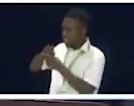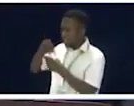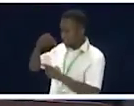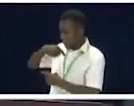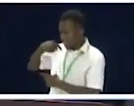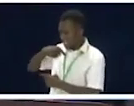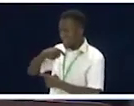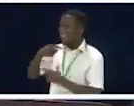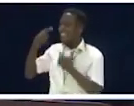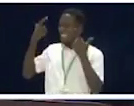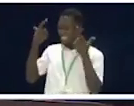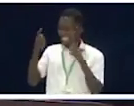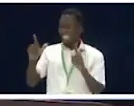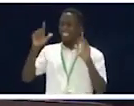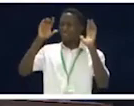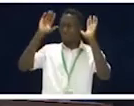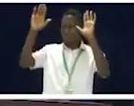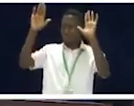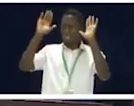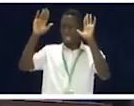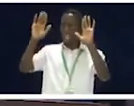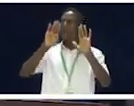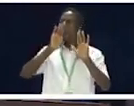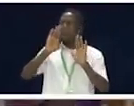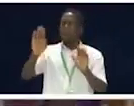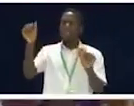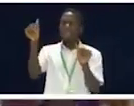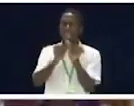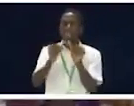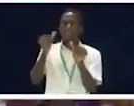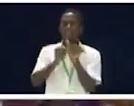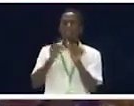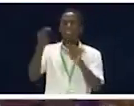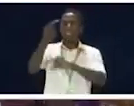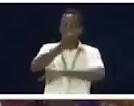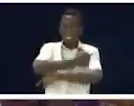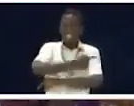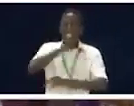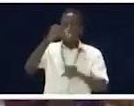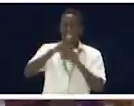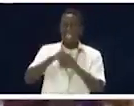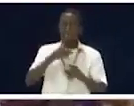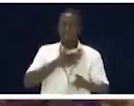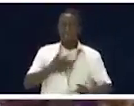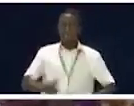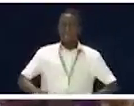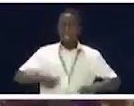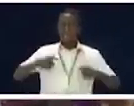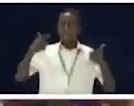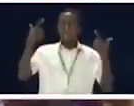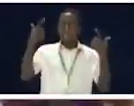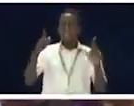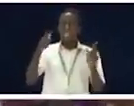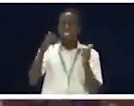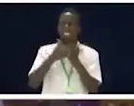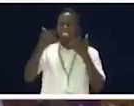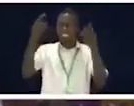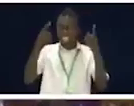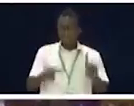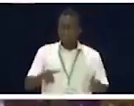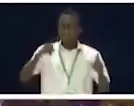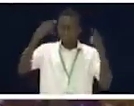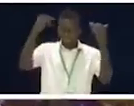wonders become an everyday event in my life, and let it happen now in the name of Jesus." Because you have